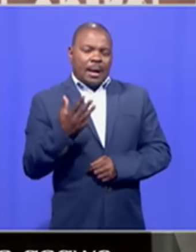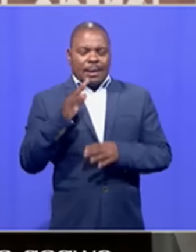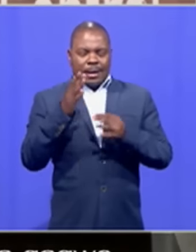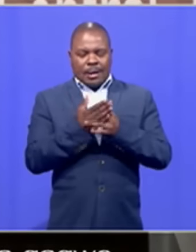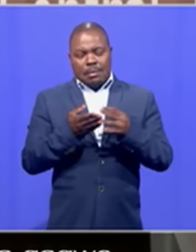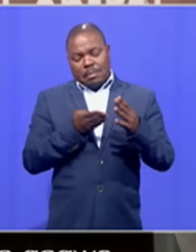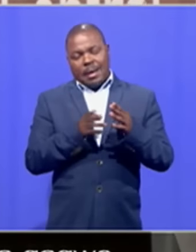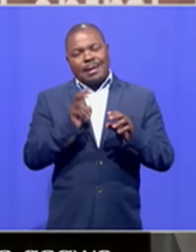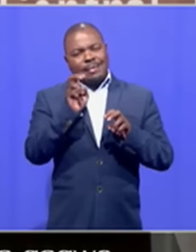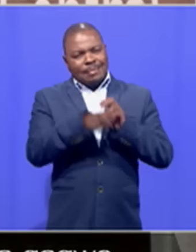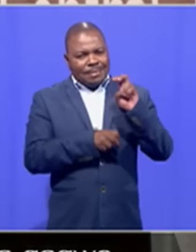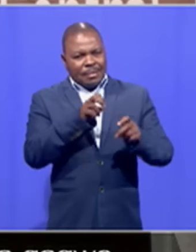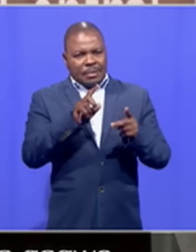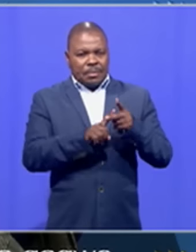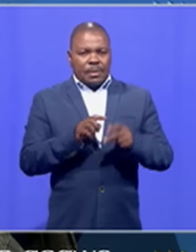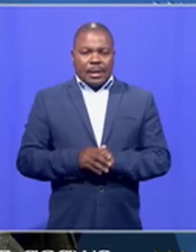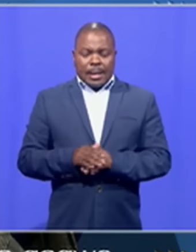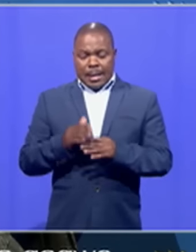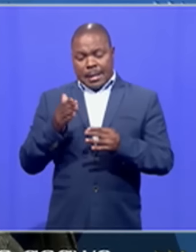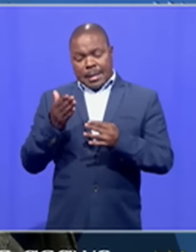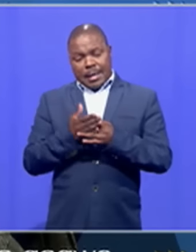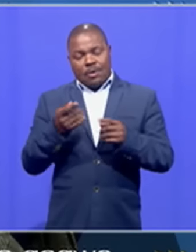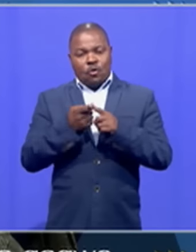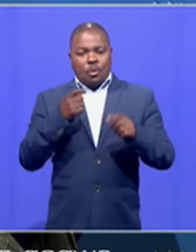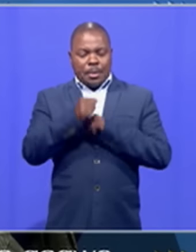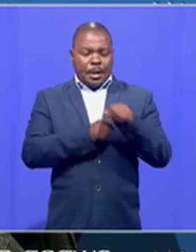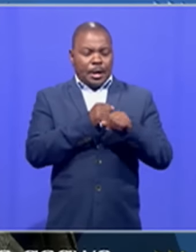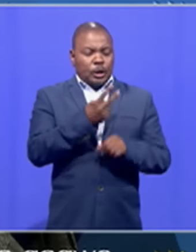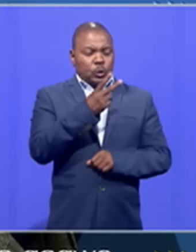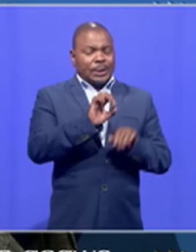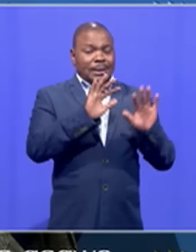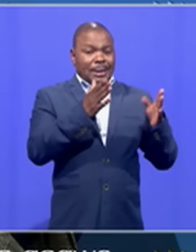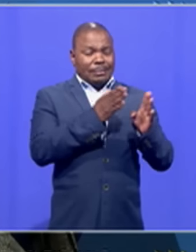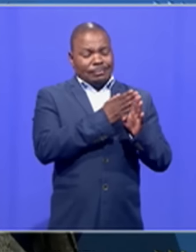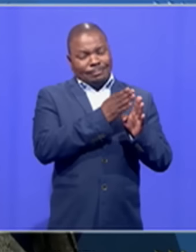difatanaga. His convictions runs from 2010 to